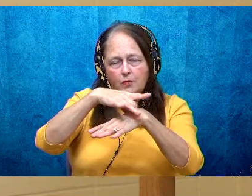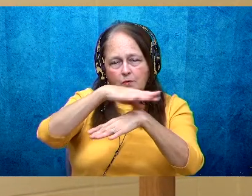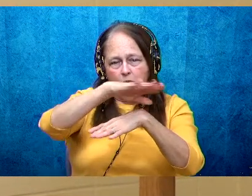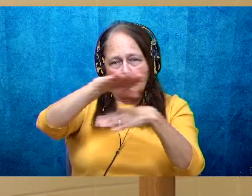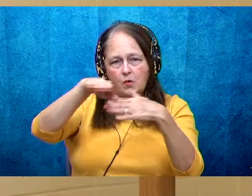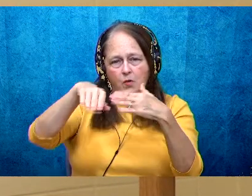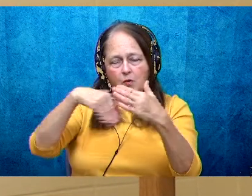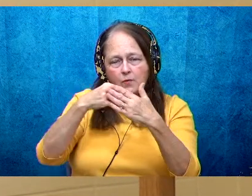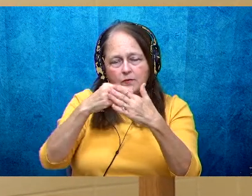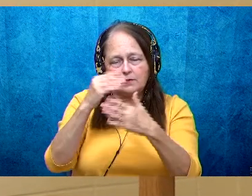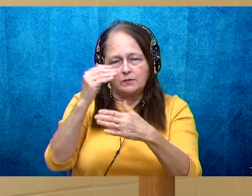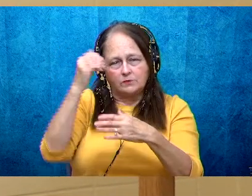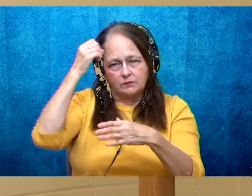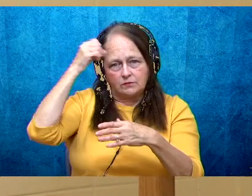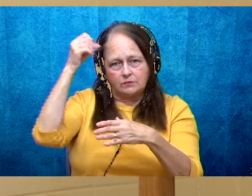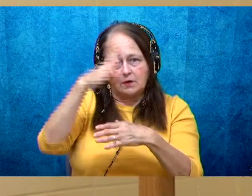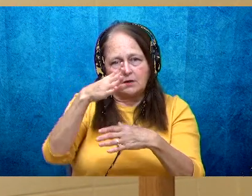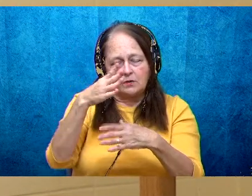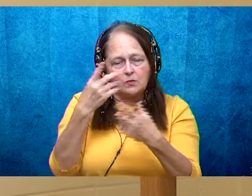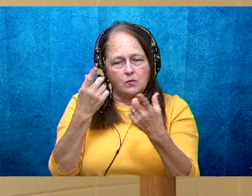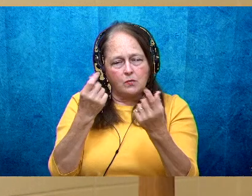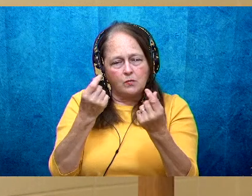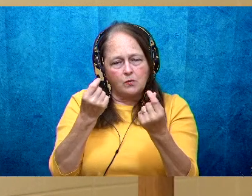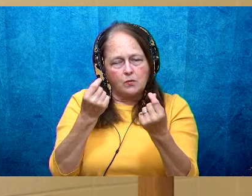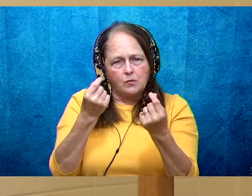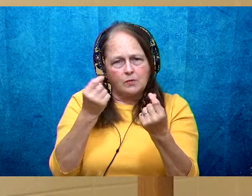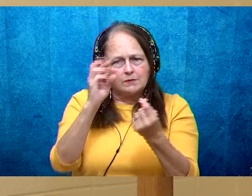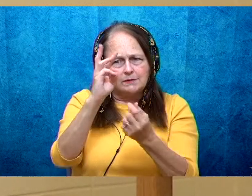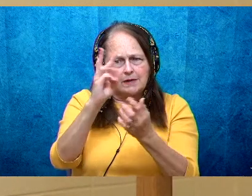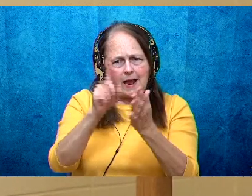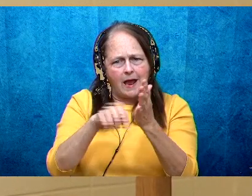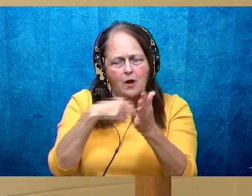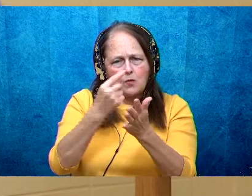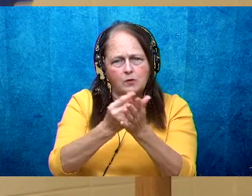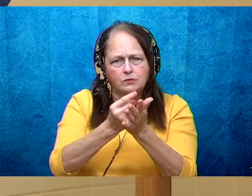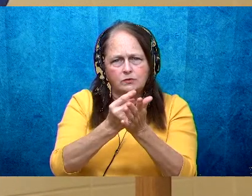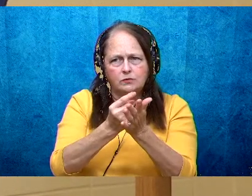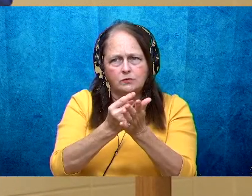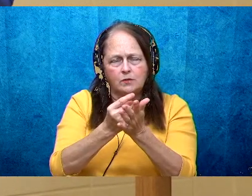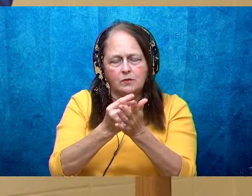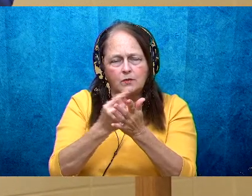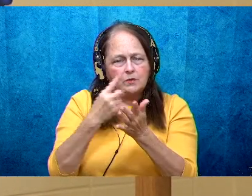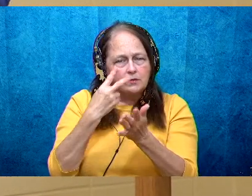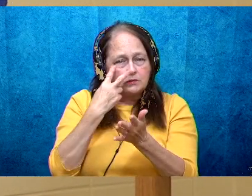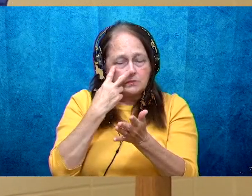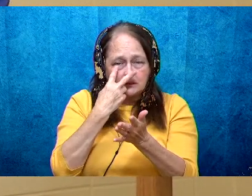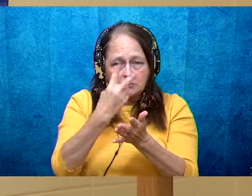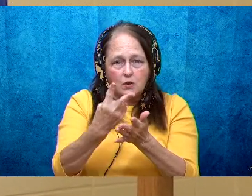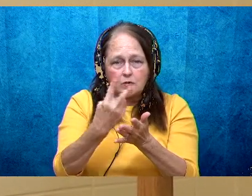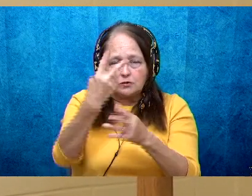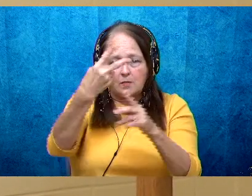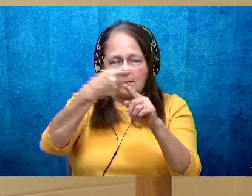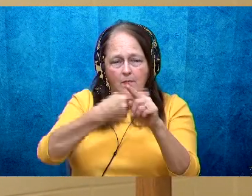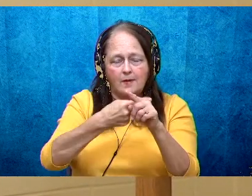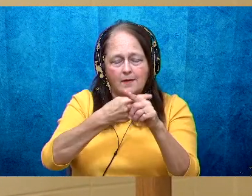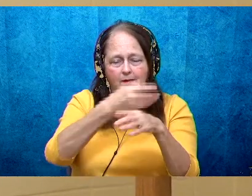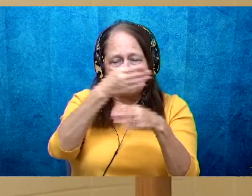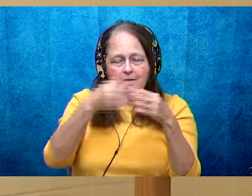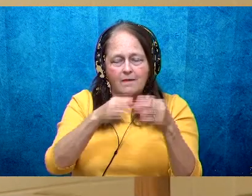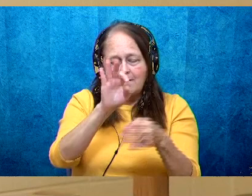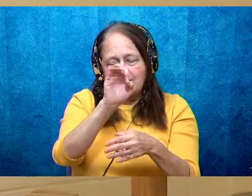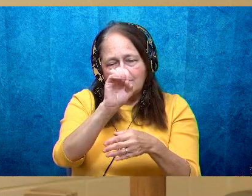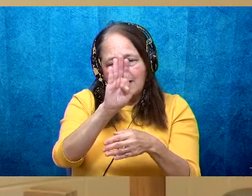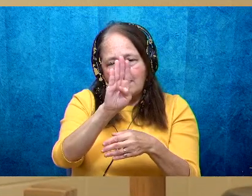the sun. What do we do with those extra 6 hours? Well, we just saw that 2 months ago at the end of February.